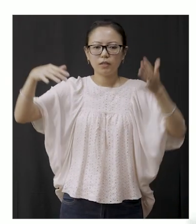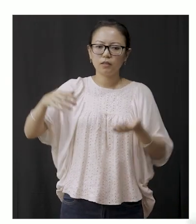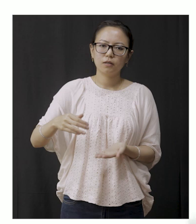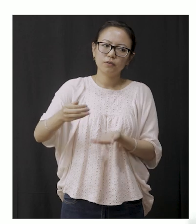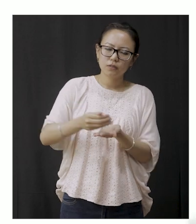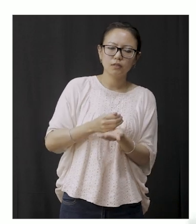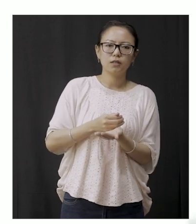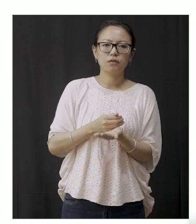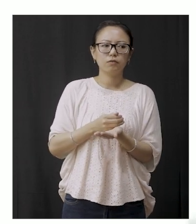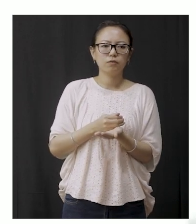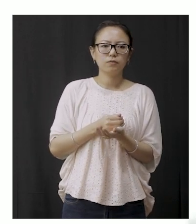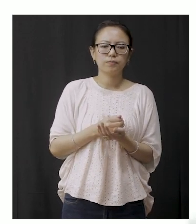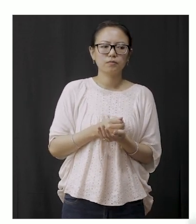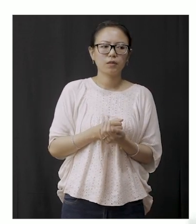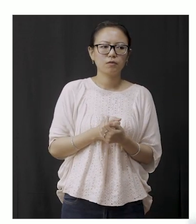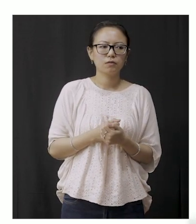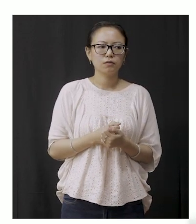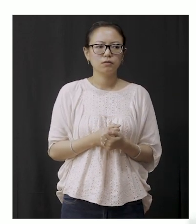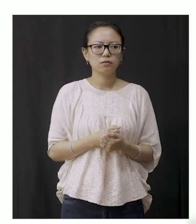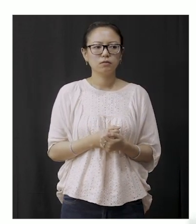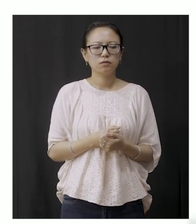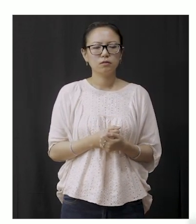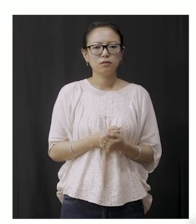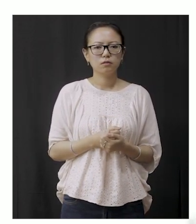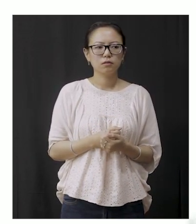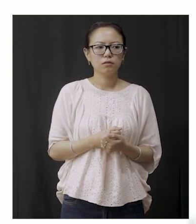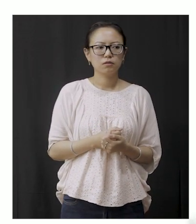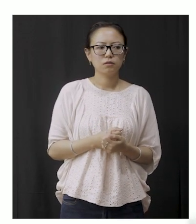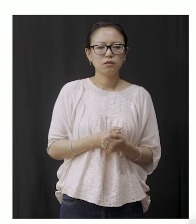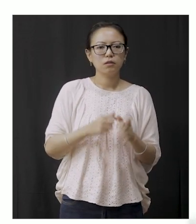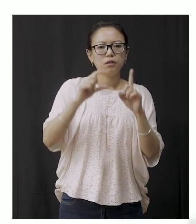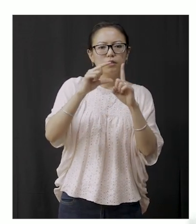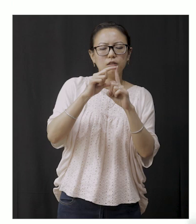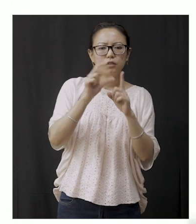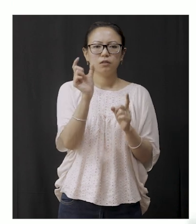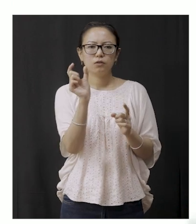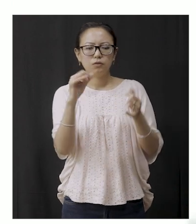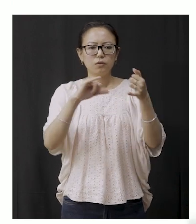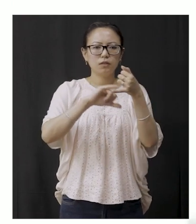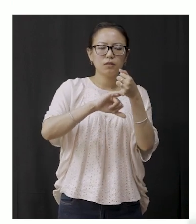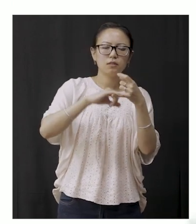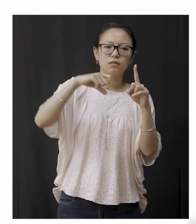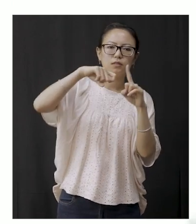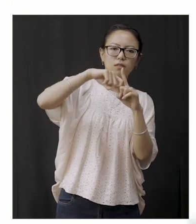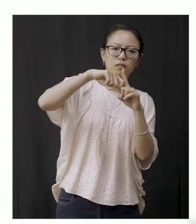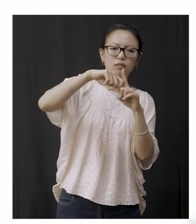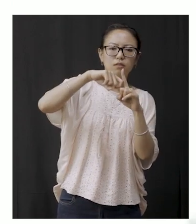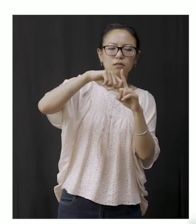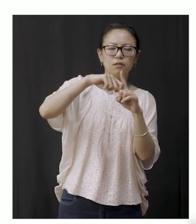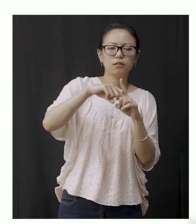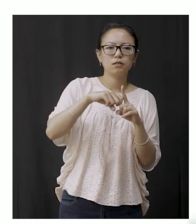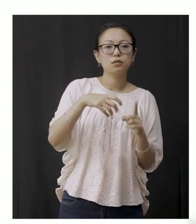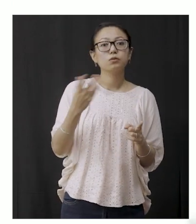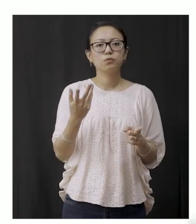that means dusk has gone by. Dusk, I've told you that it is evening. So evening has